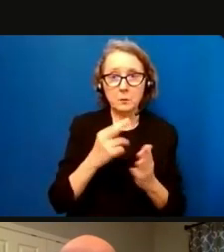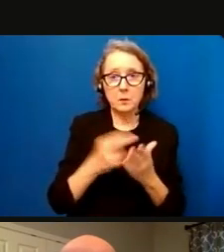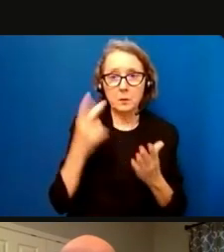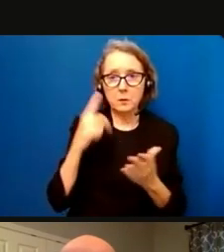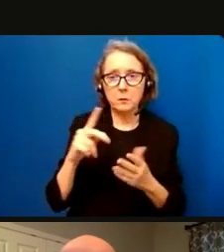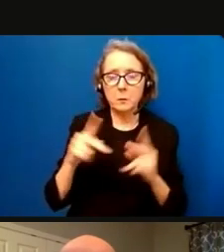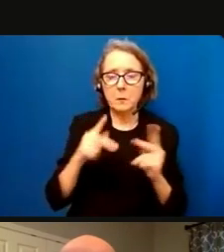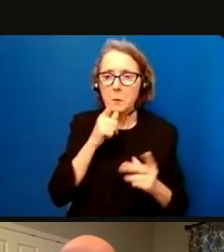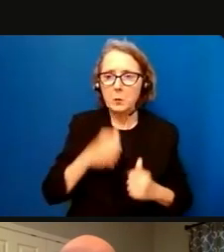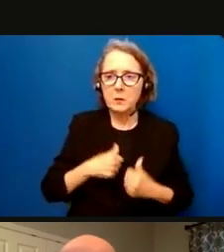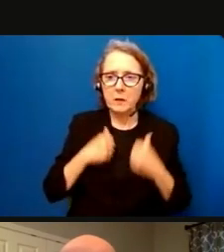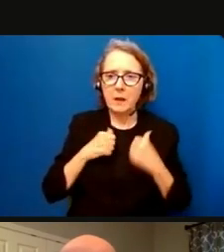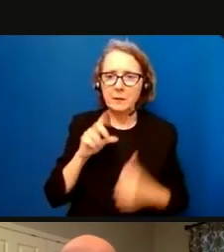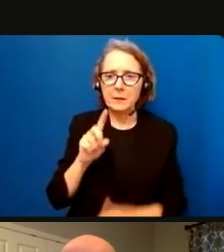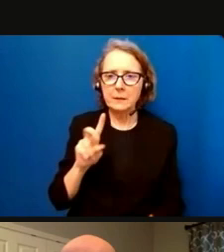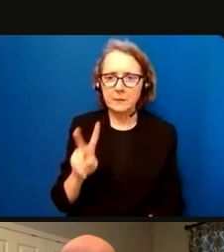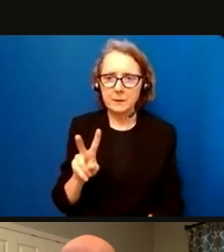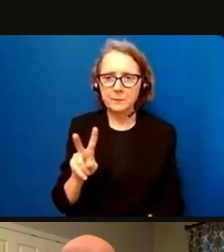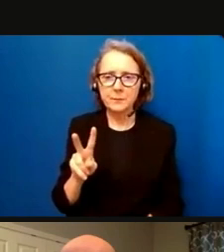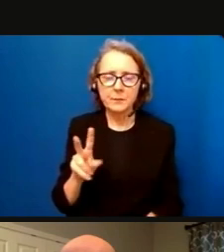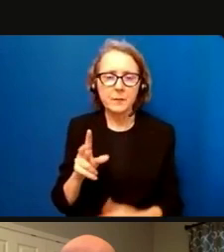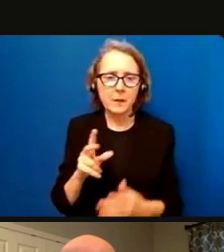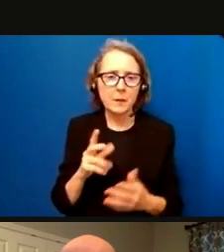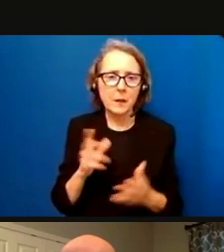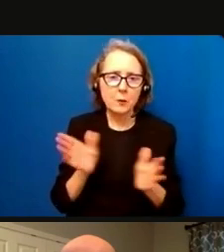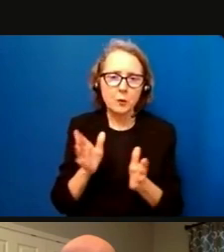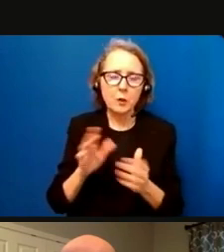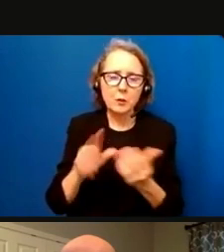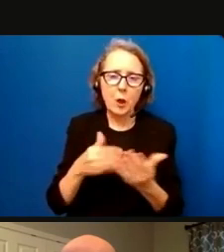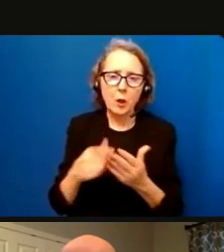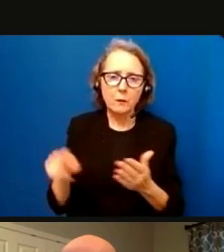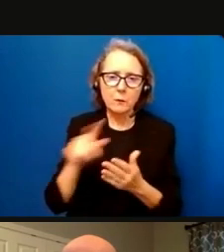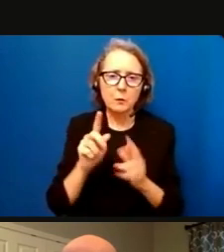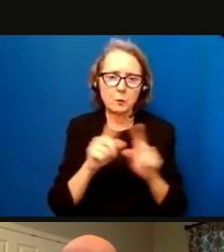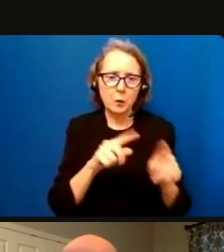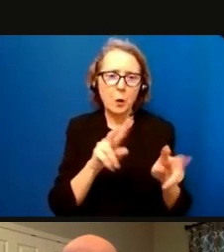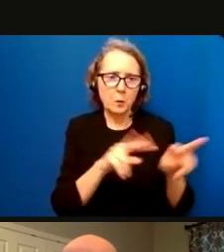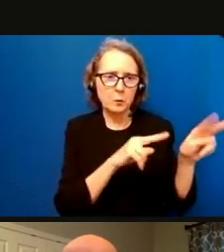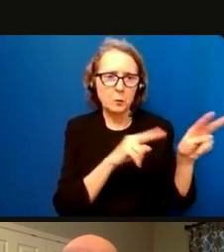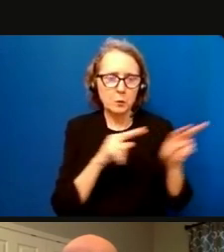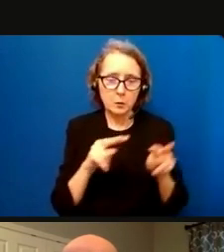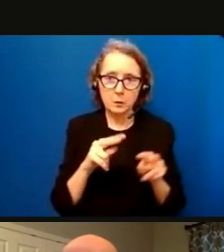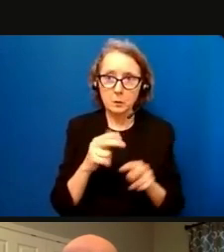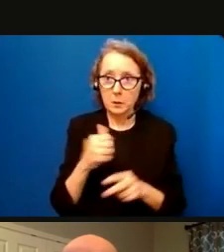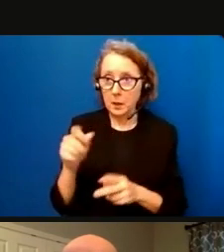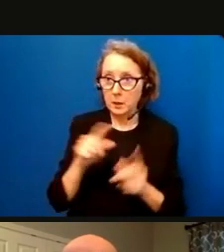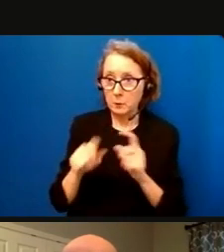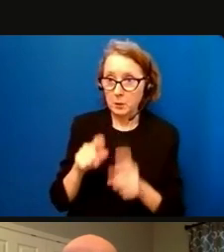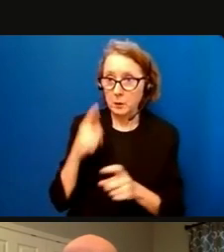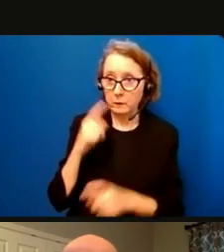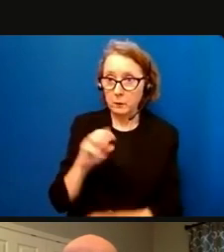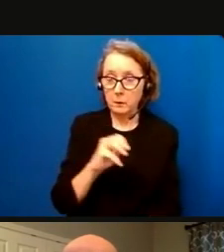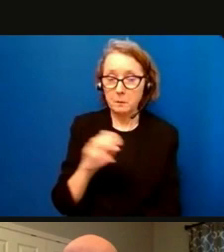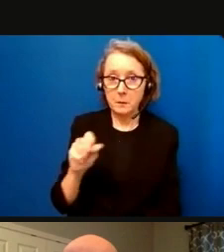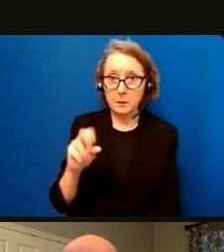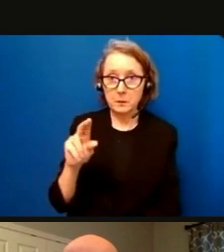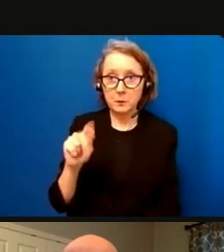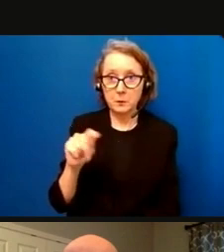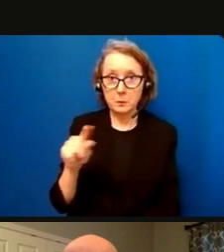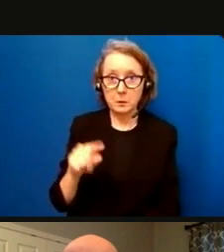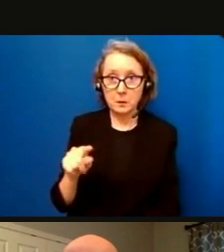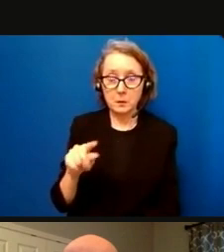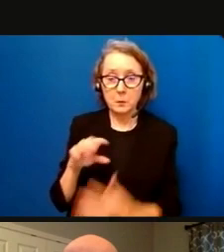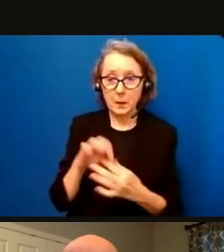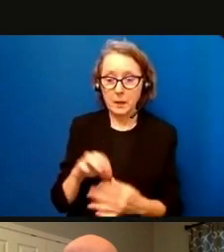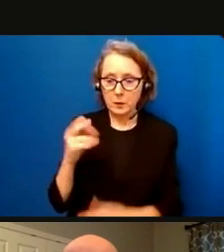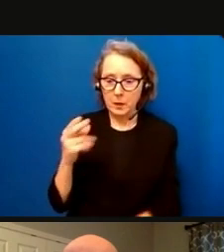and definitely encourage all of our colleagues to go out and take a tour if you haven't yet. Does anybody have any questions for Ms. Utes regarding the HRAP